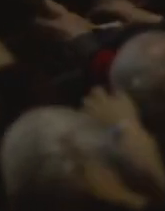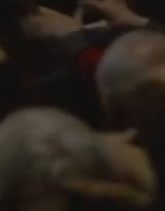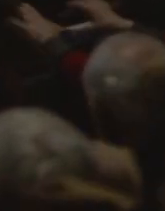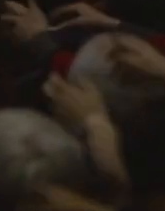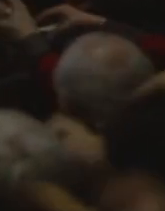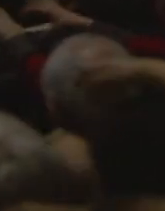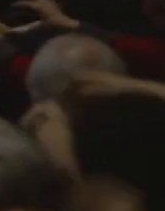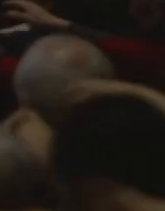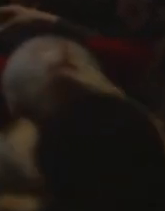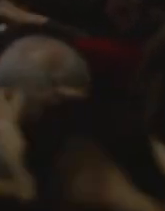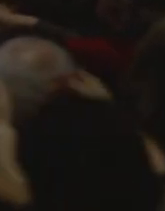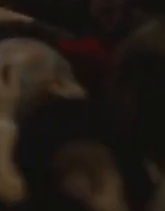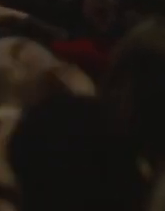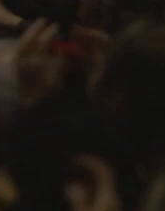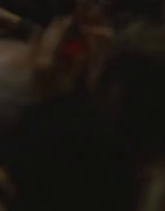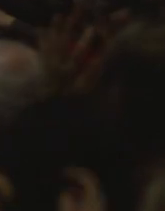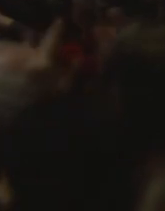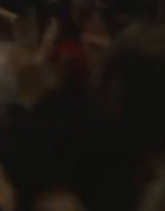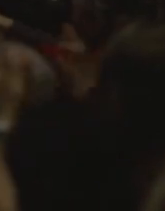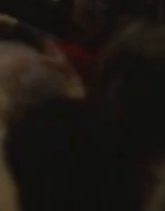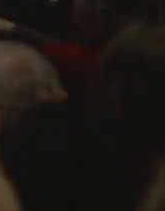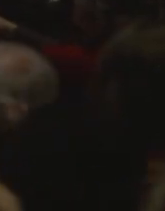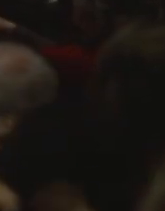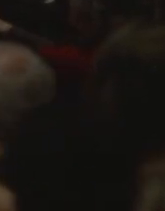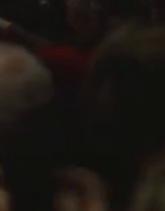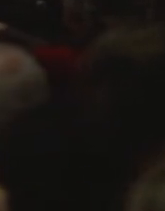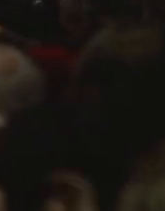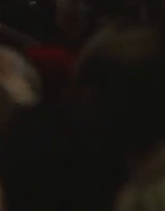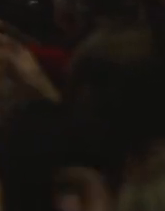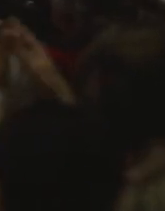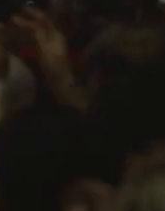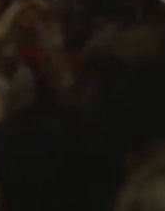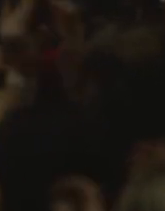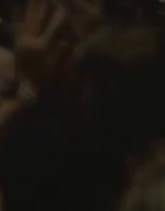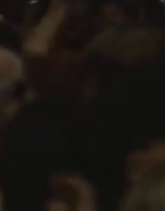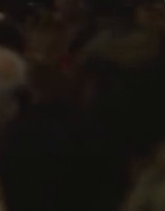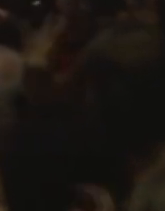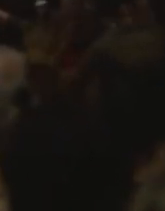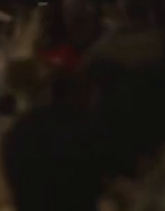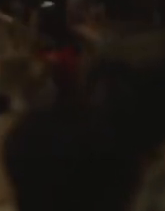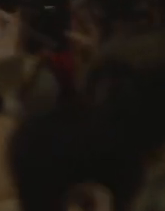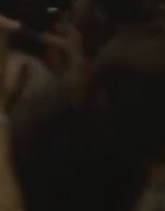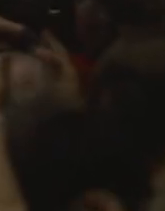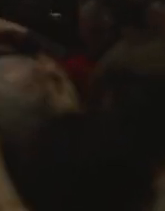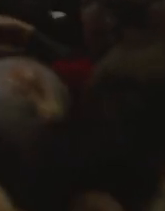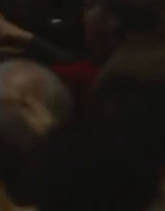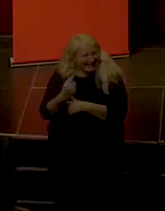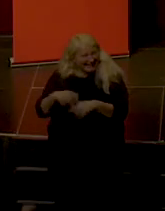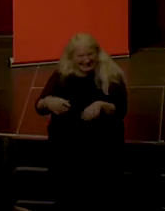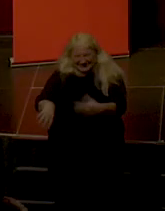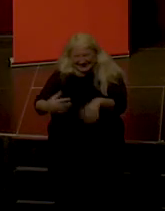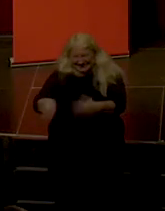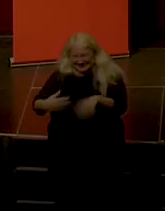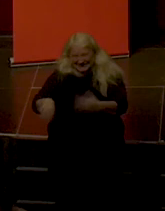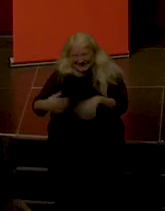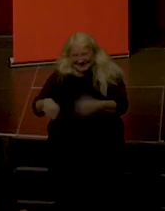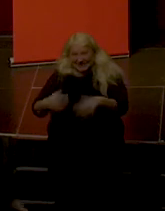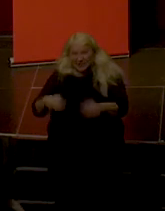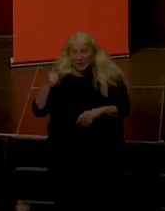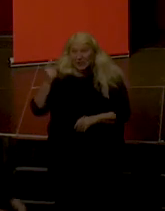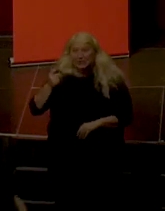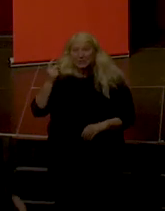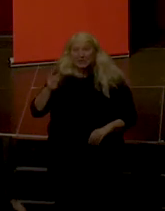stress or strain or anything you brought with you today that you just like to let go of just for the day. One,